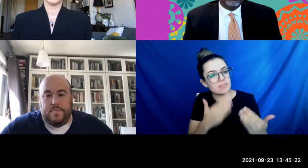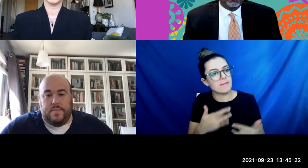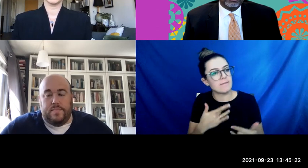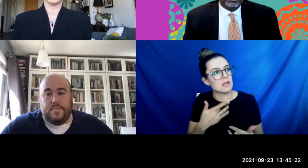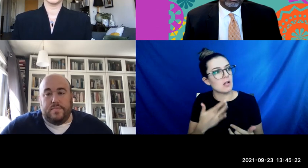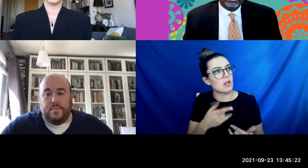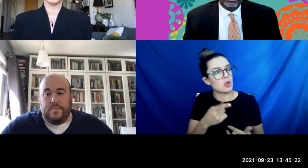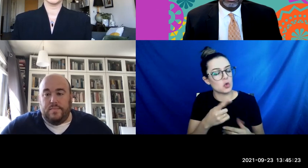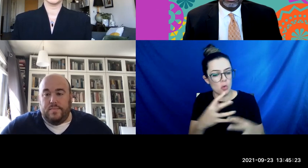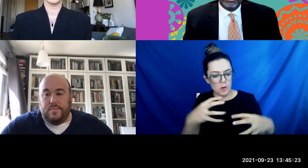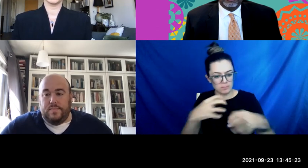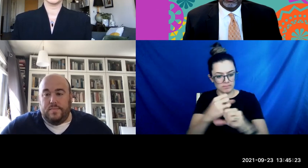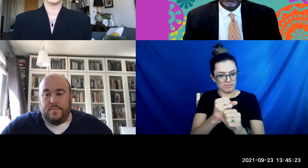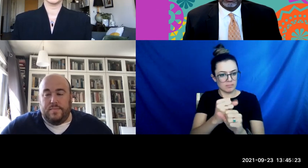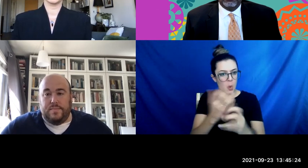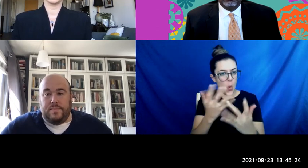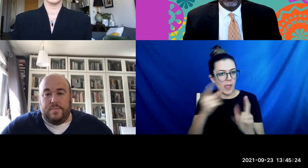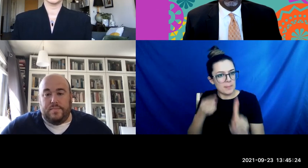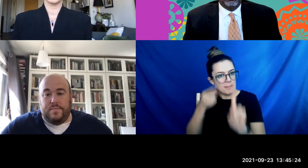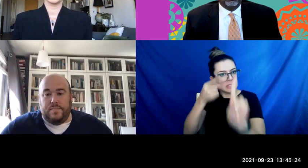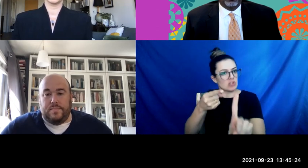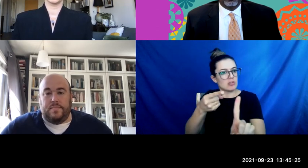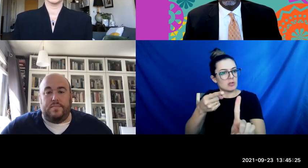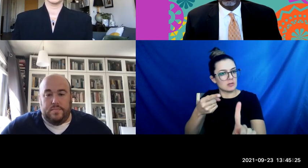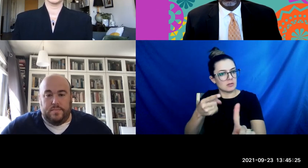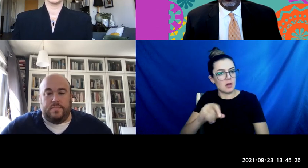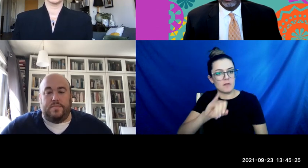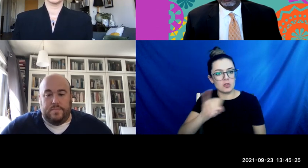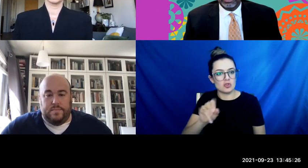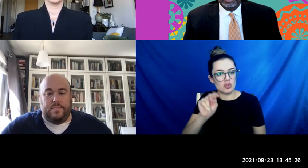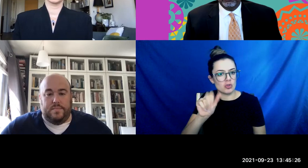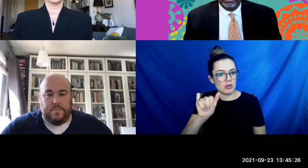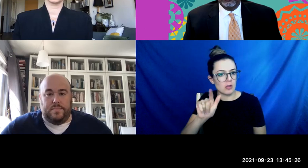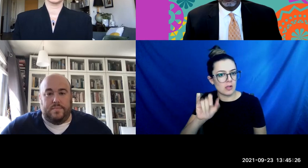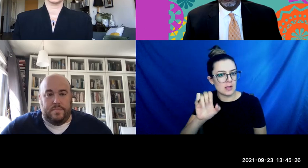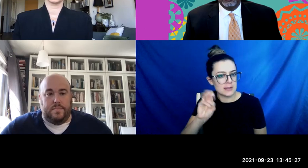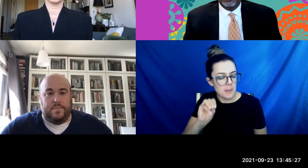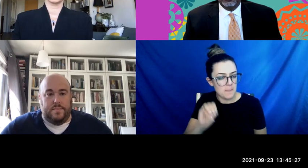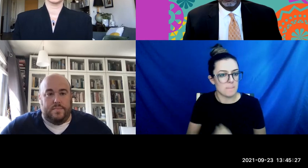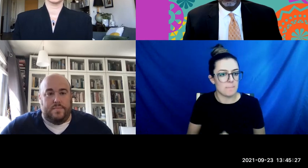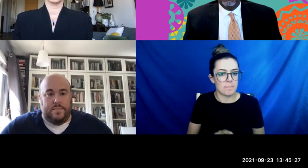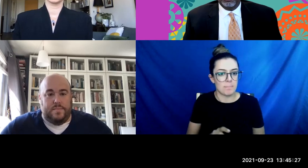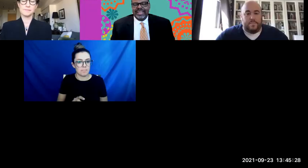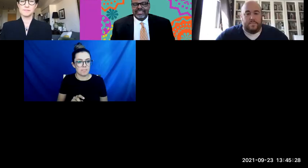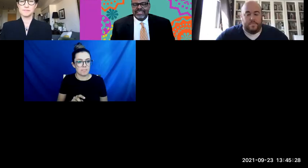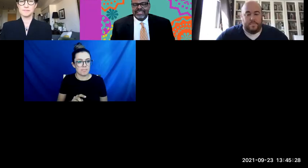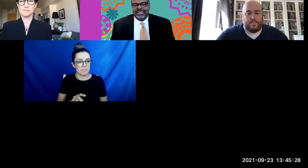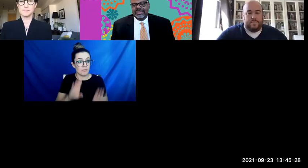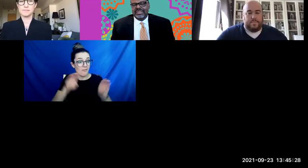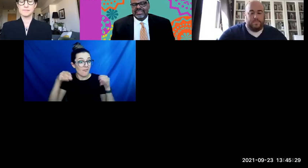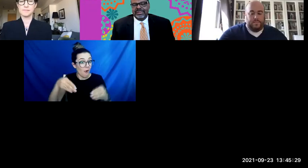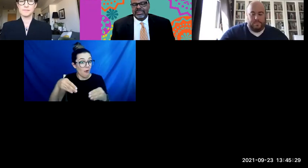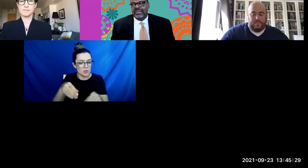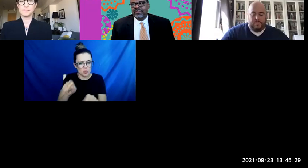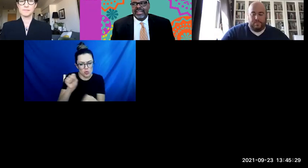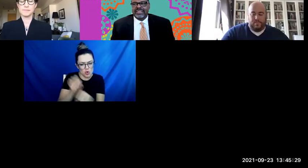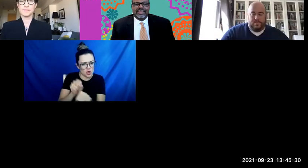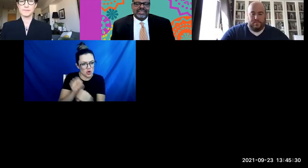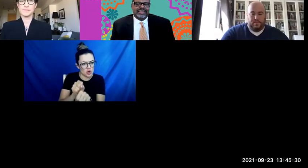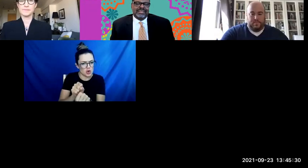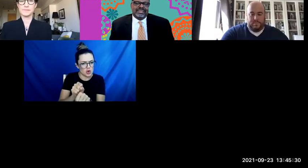mission of journalism is in terms of the work you do. And it's not about the flash and the substance. I